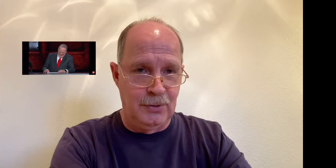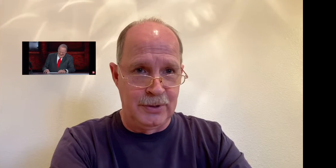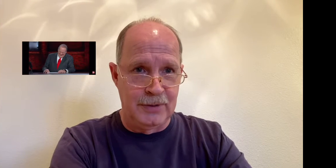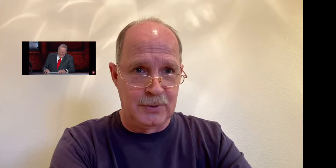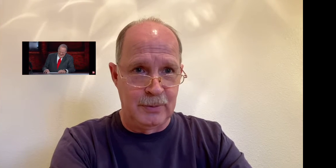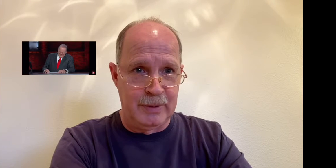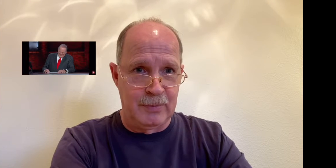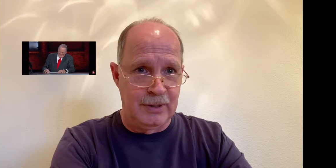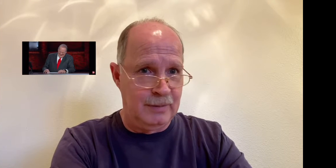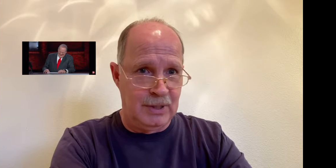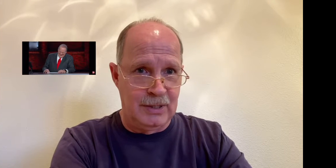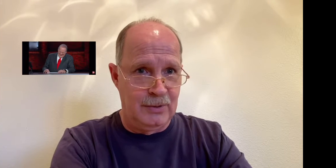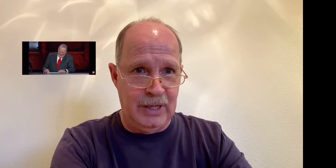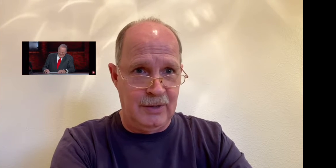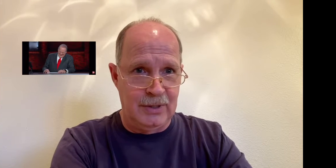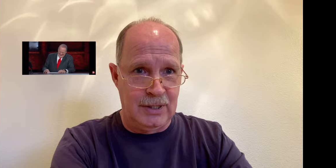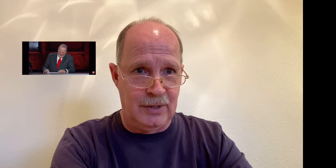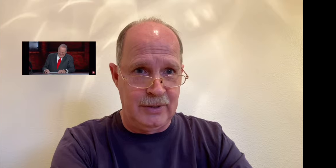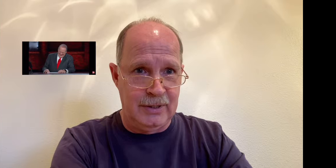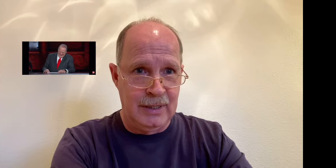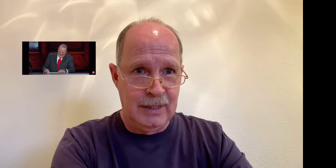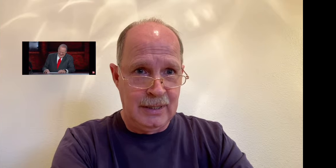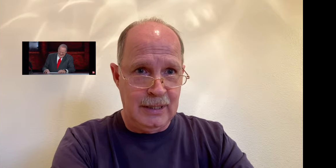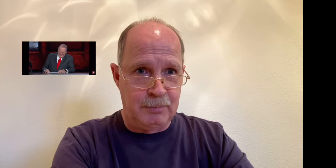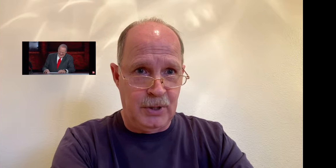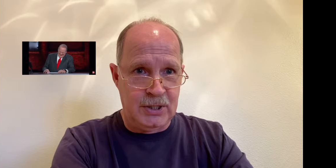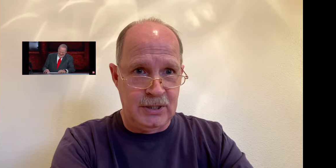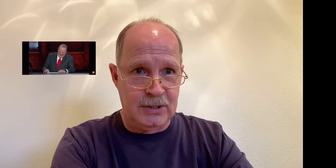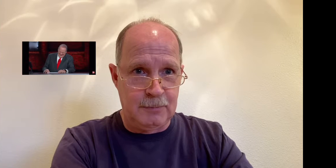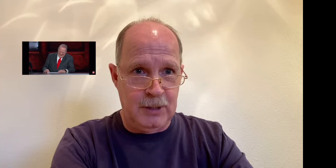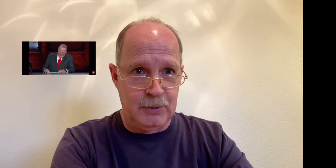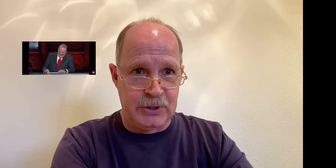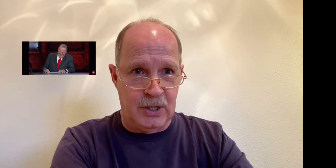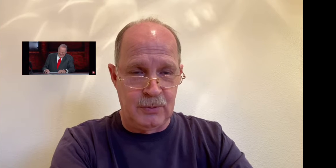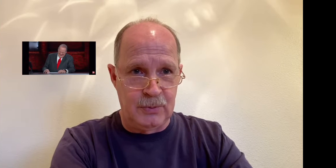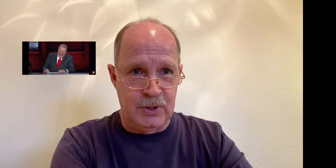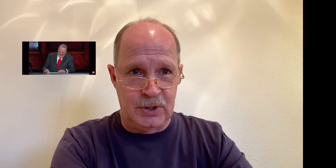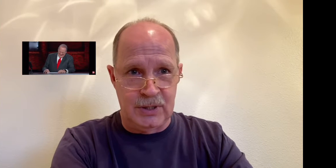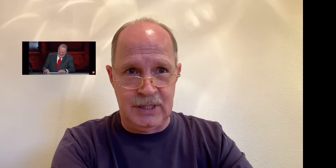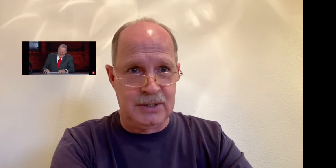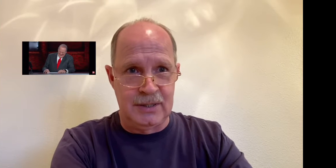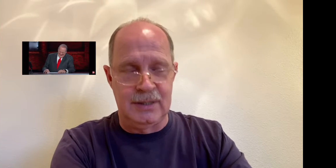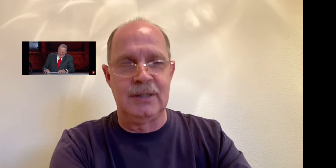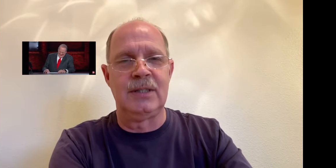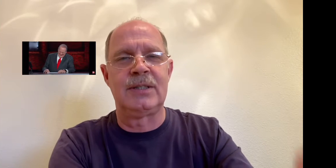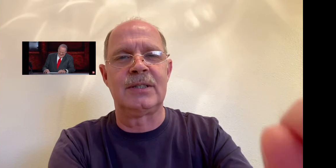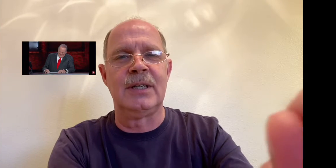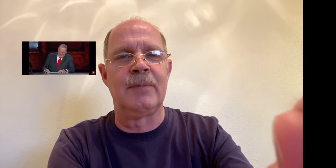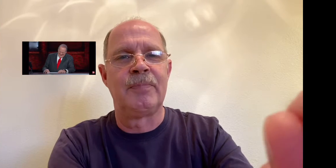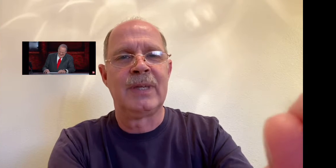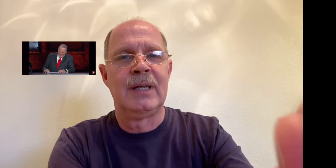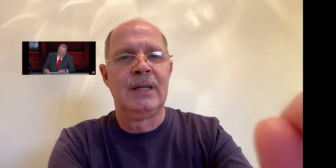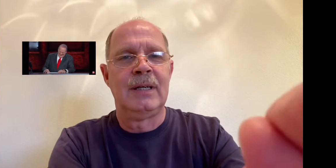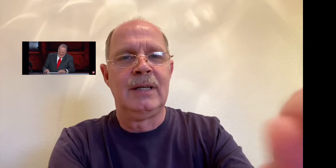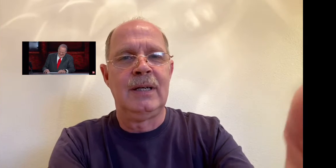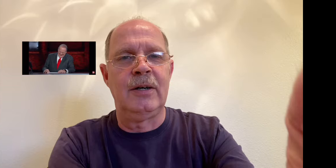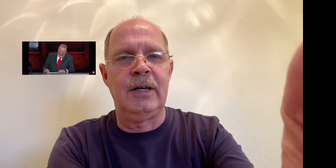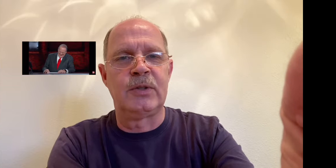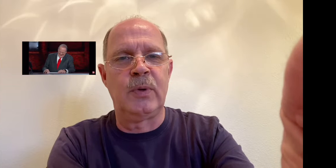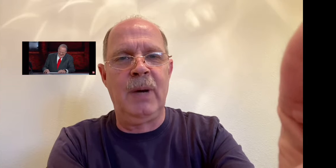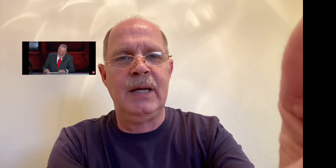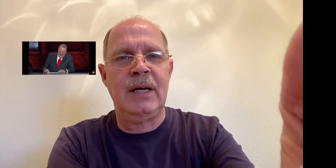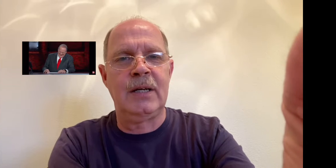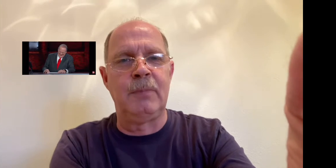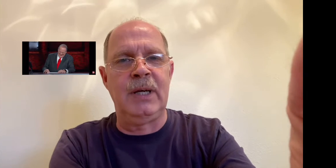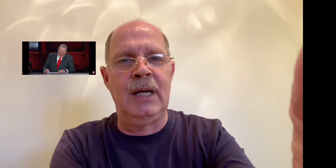you're old enough to remember him, you know, guy who did all the impressions of people, started with Richard Nixon, and just here he is